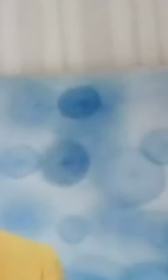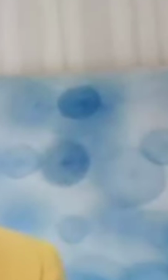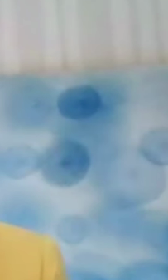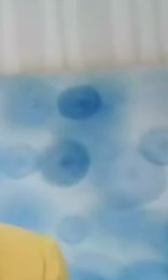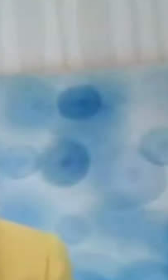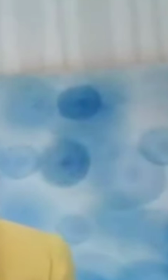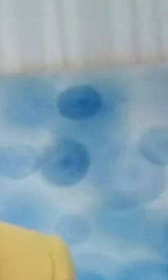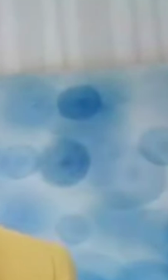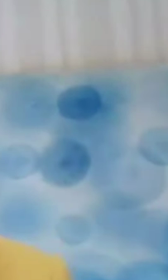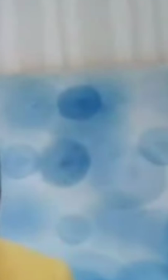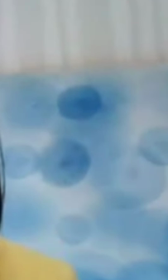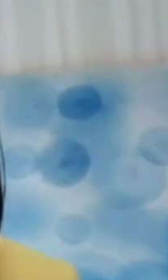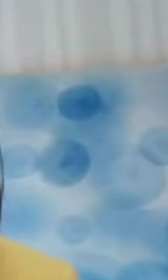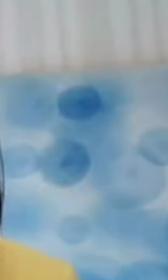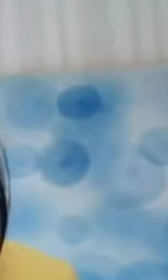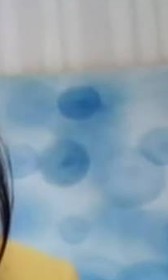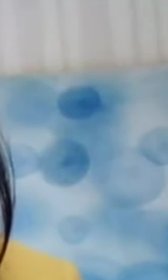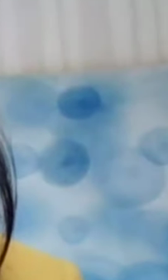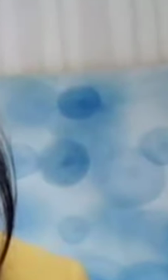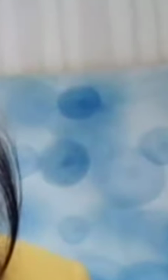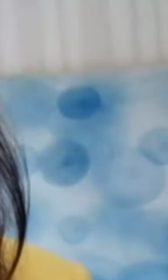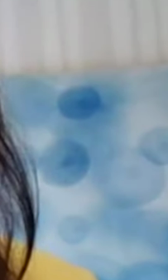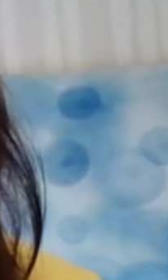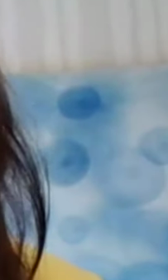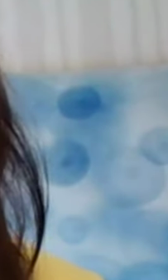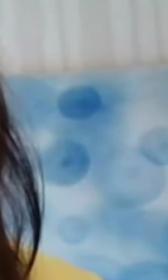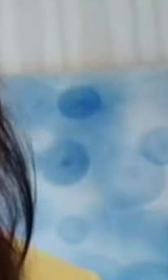in dissemination and managing the